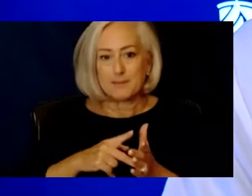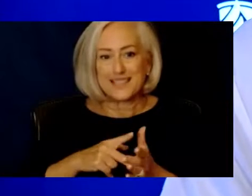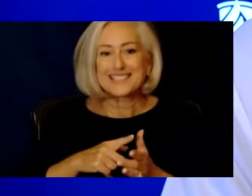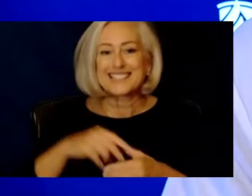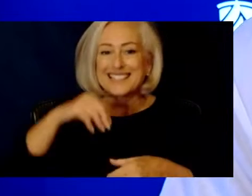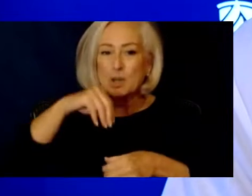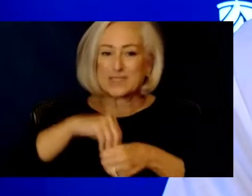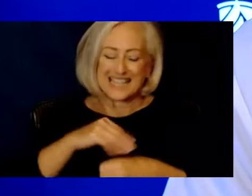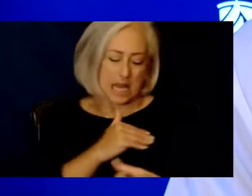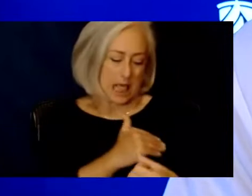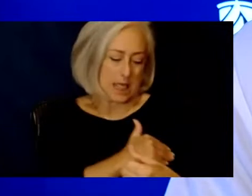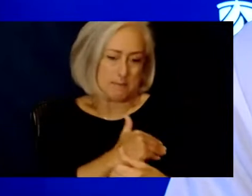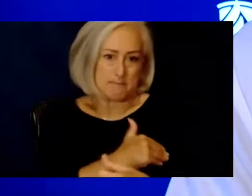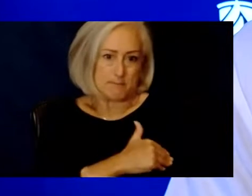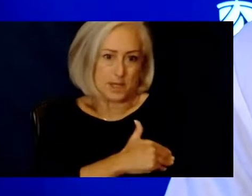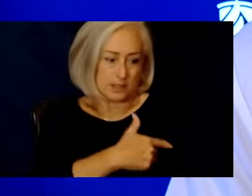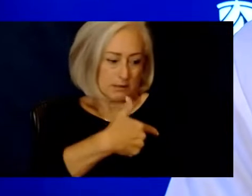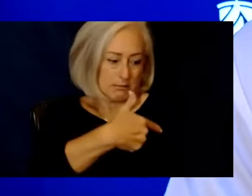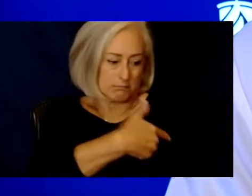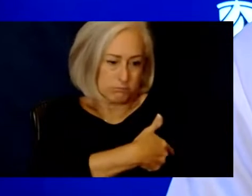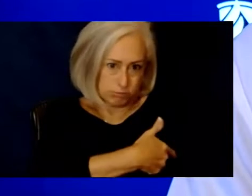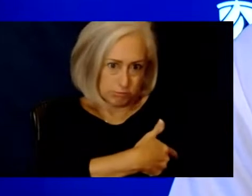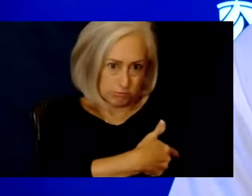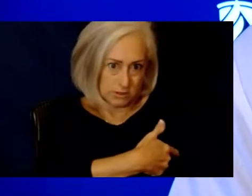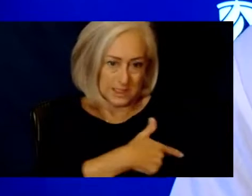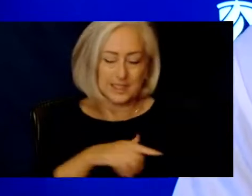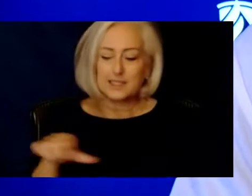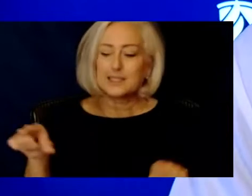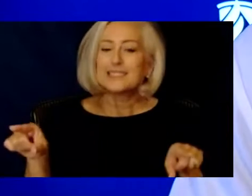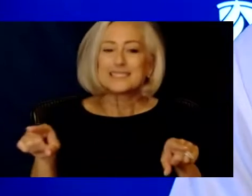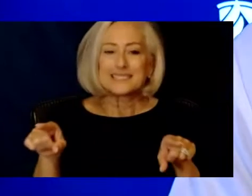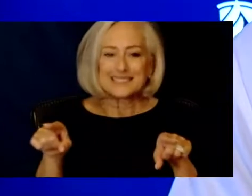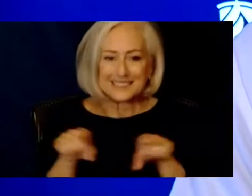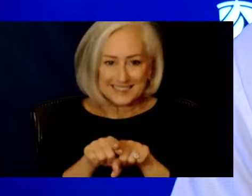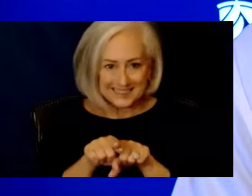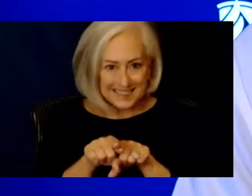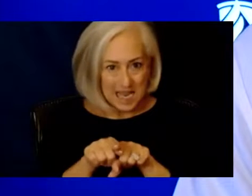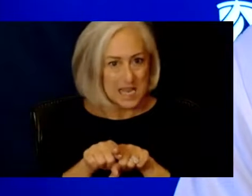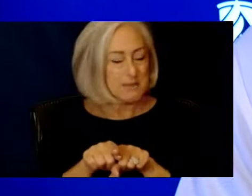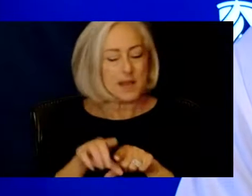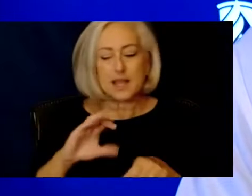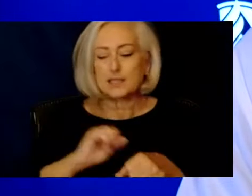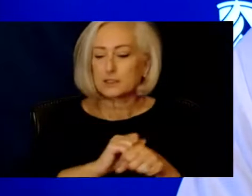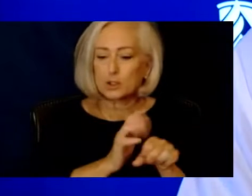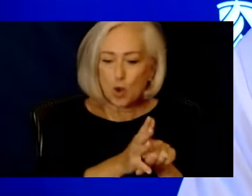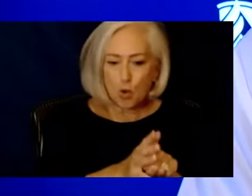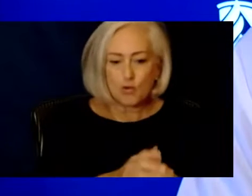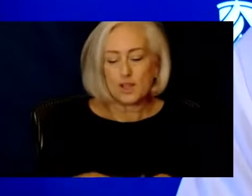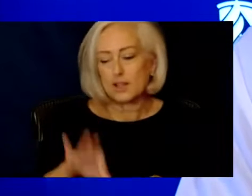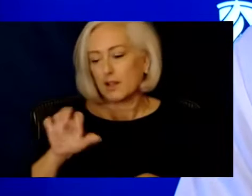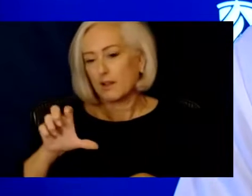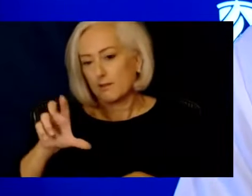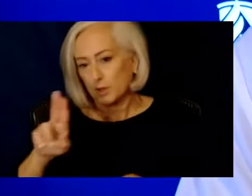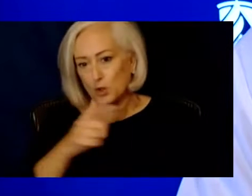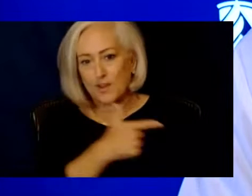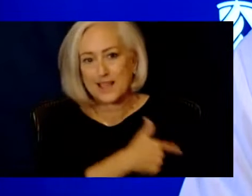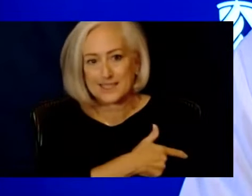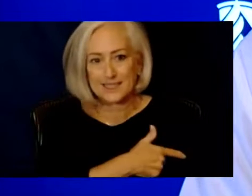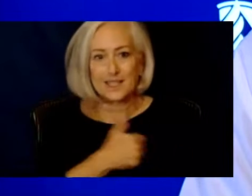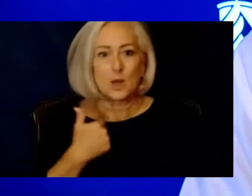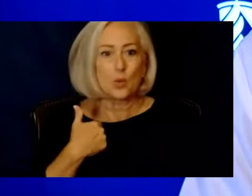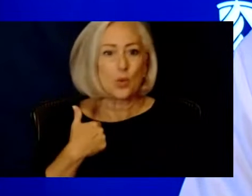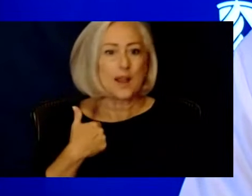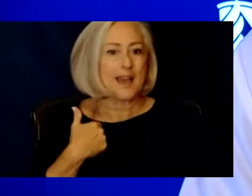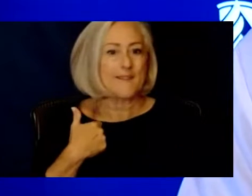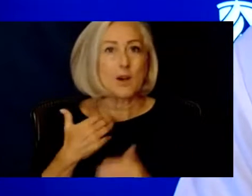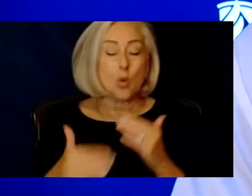like you get the influenza vaccine or the COVID vaccine. It's just an injection. There's another vaccine, and I think we have over 100 million doses of that